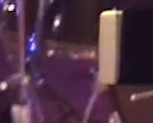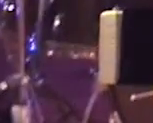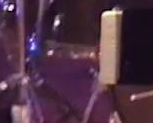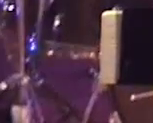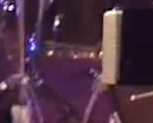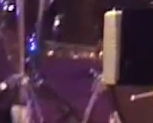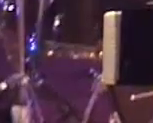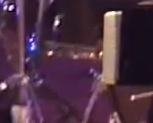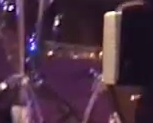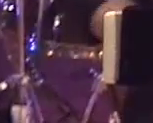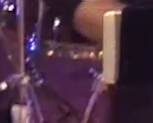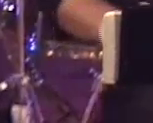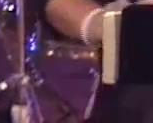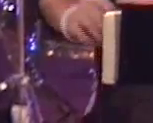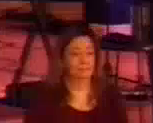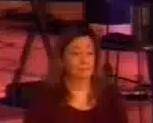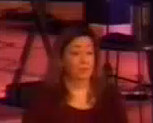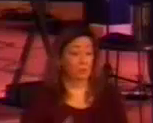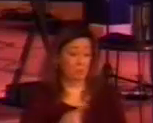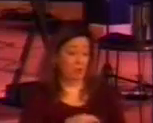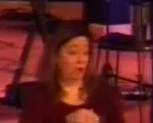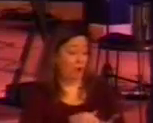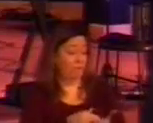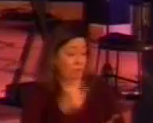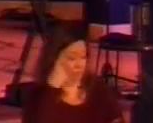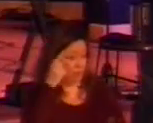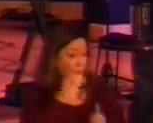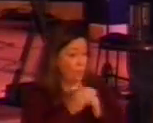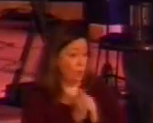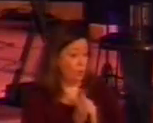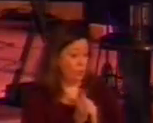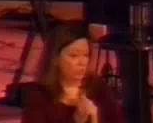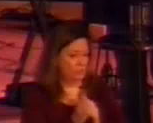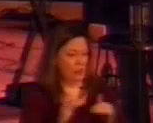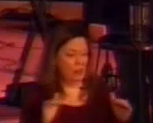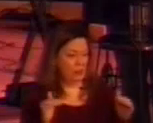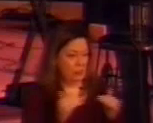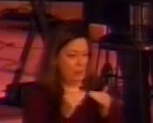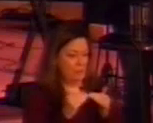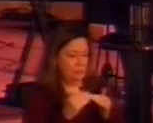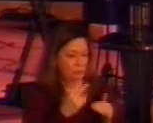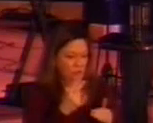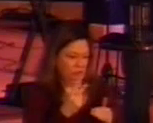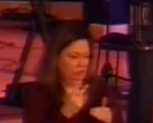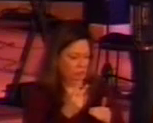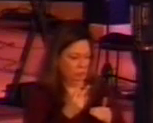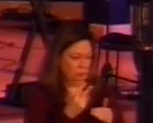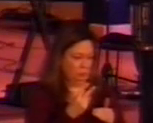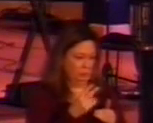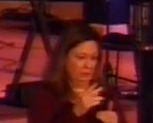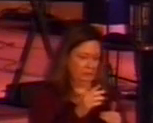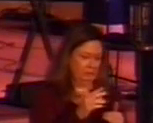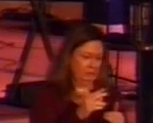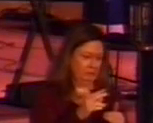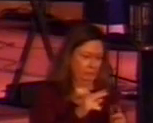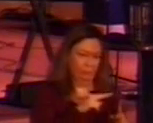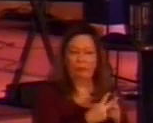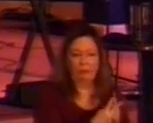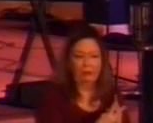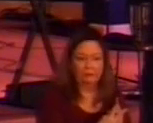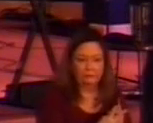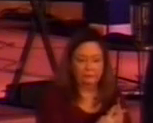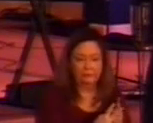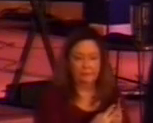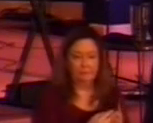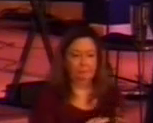forever." See, we often like to think of worship in a limited, two-dimensional type of view. We